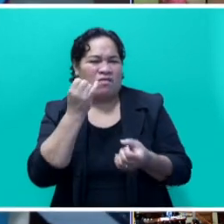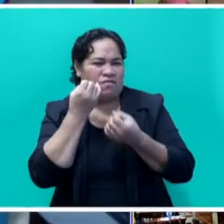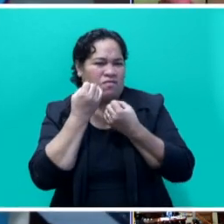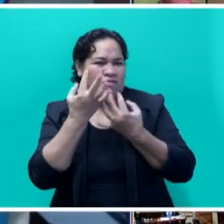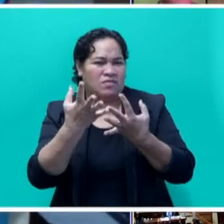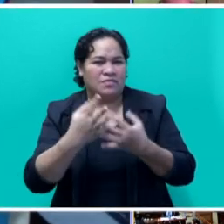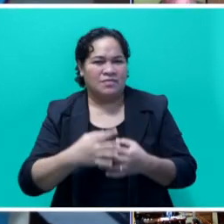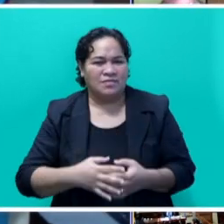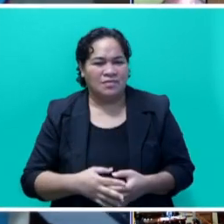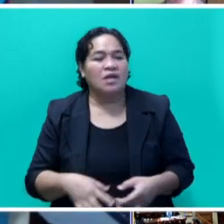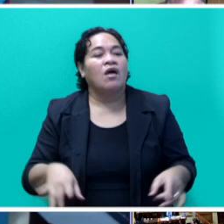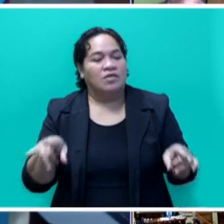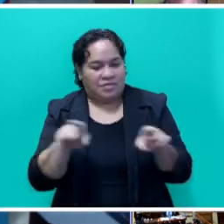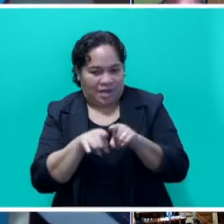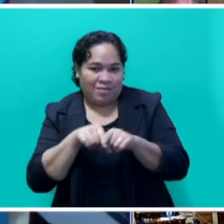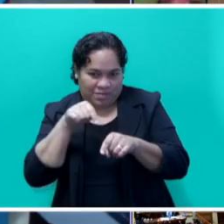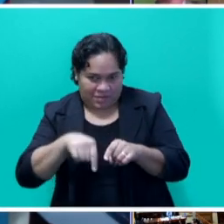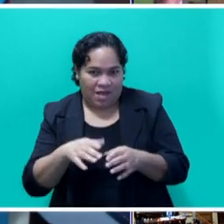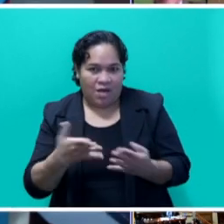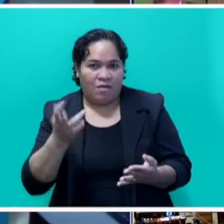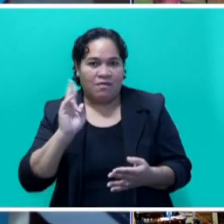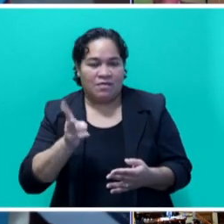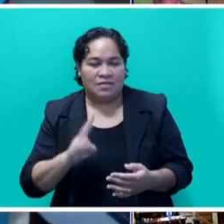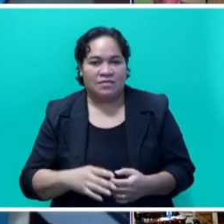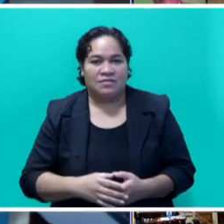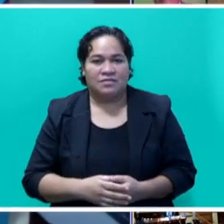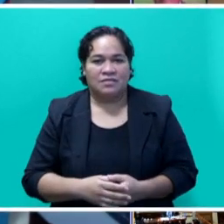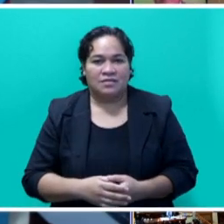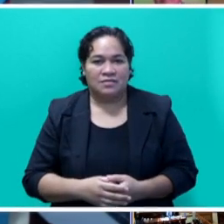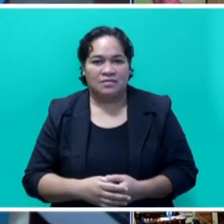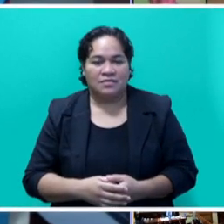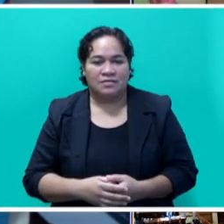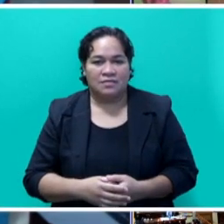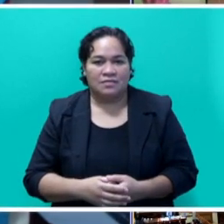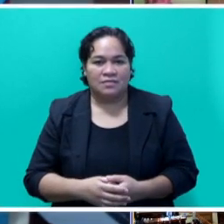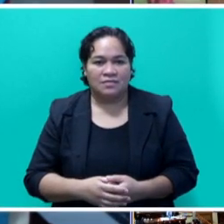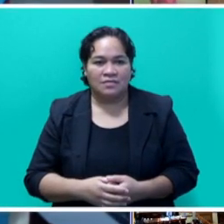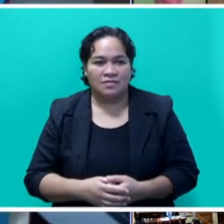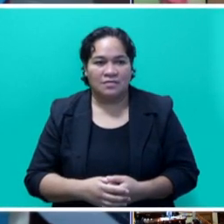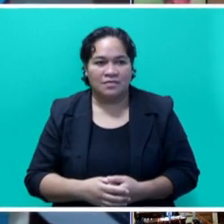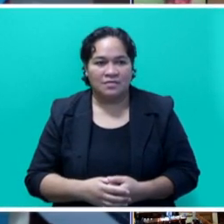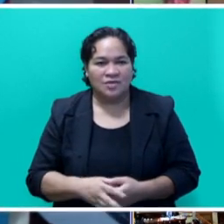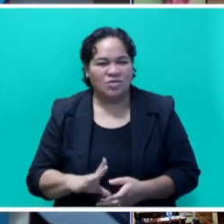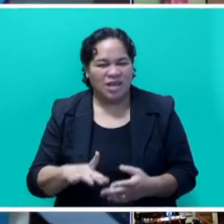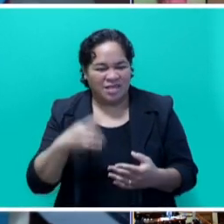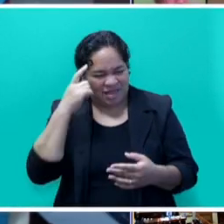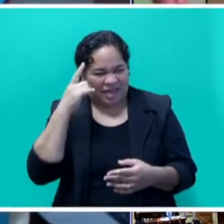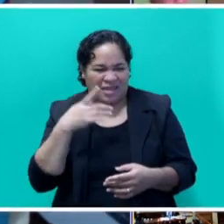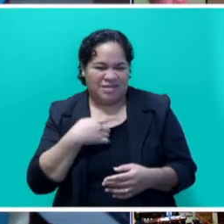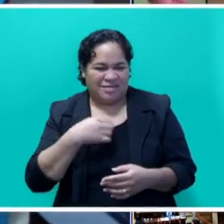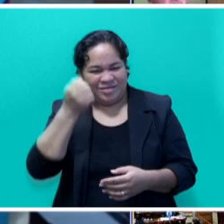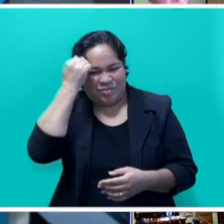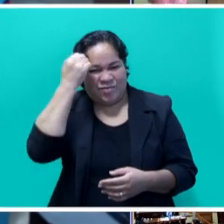fits into the same category of the fanciful, and the ridiculous, and the stupid.